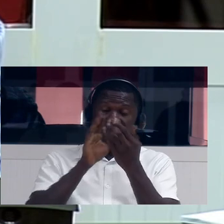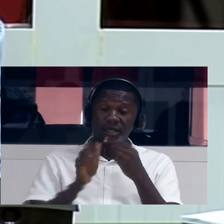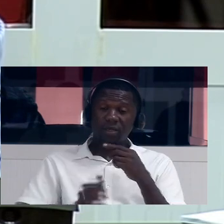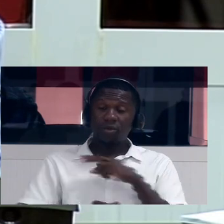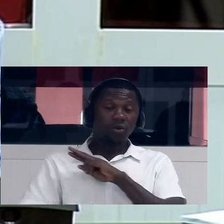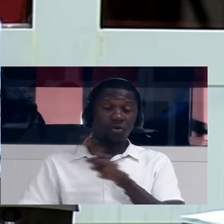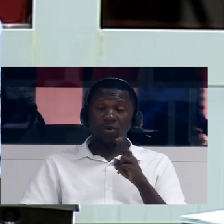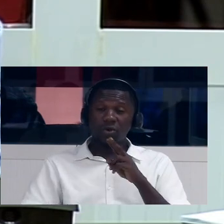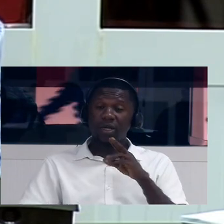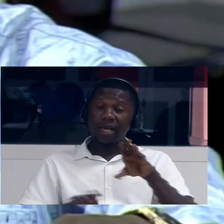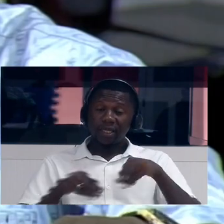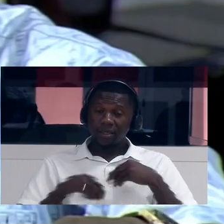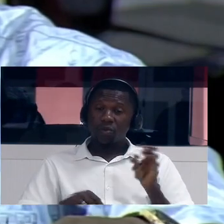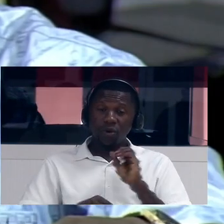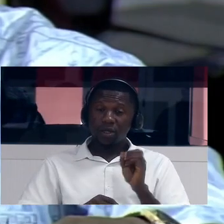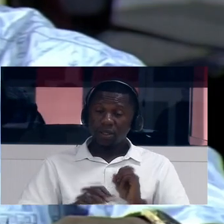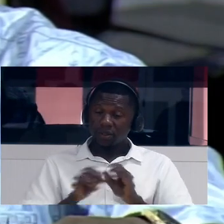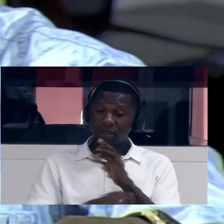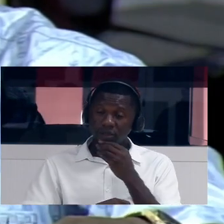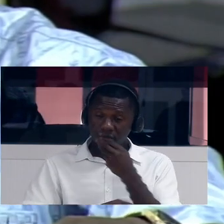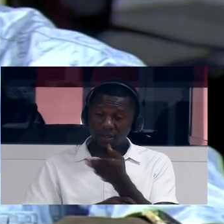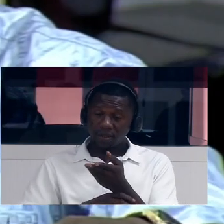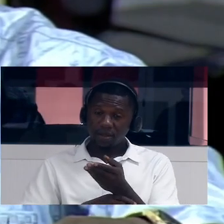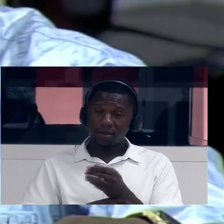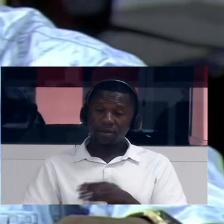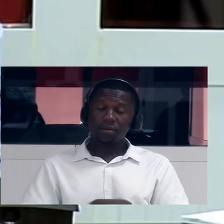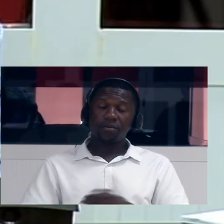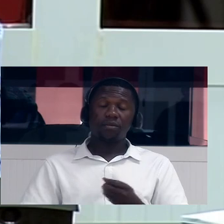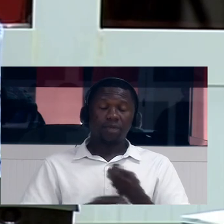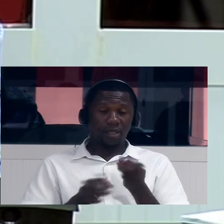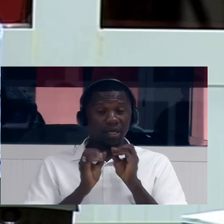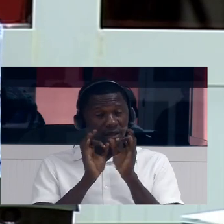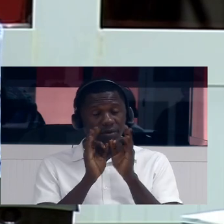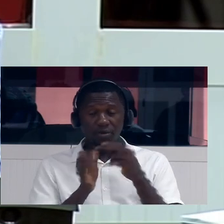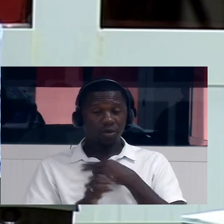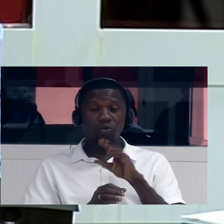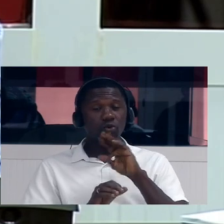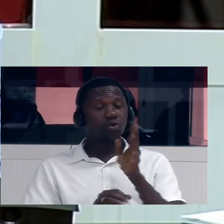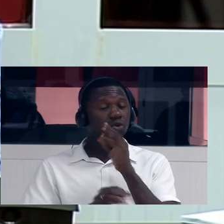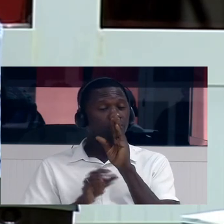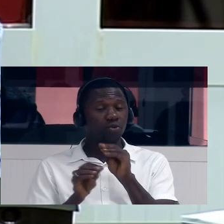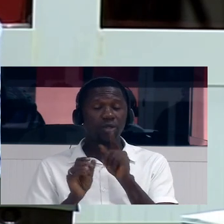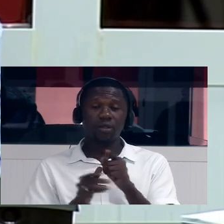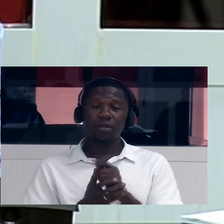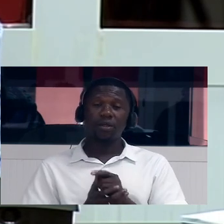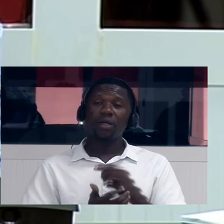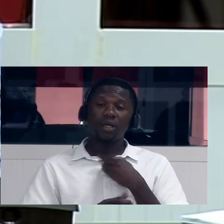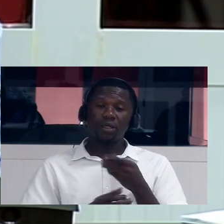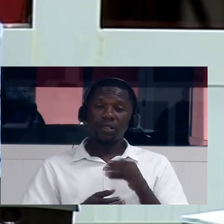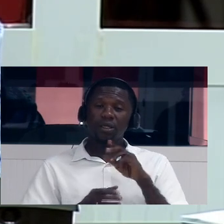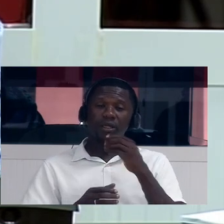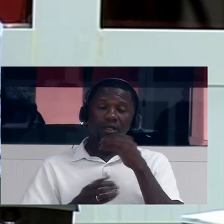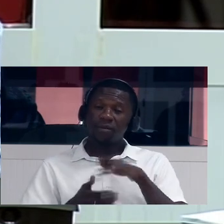to implement his unlawful order. I don't know whether I told him to his face, but I told him I wasn't going to do it. And then he reacted